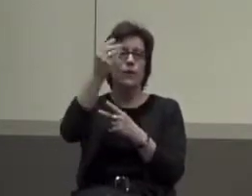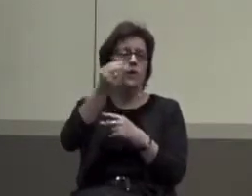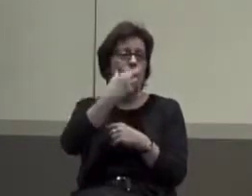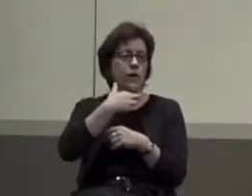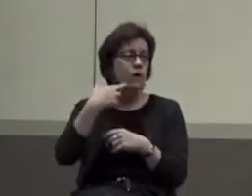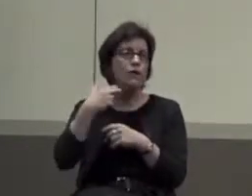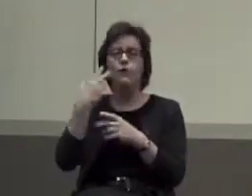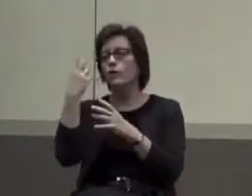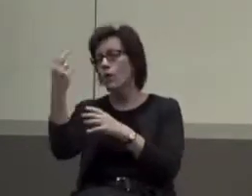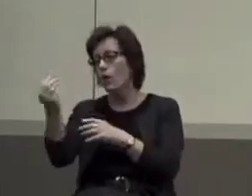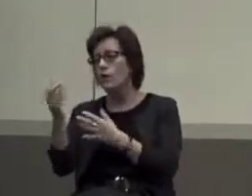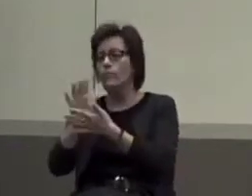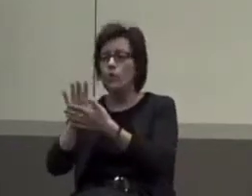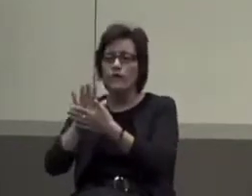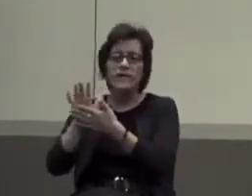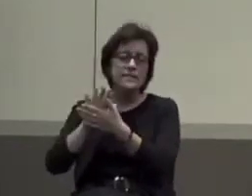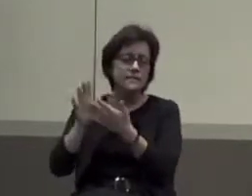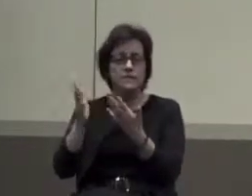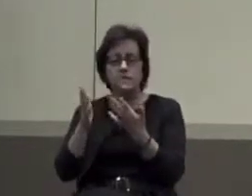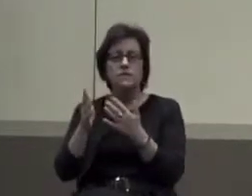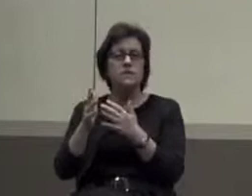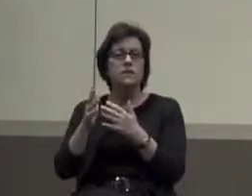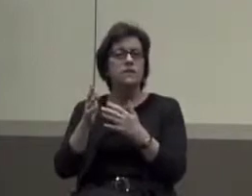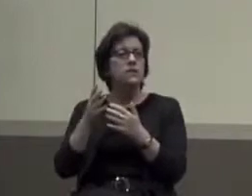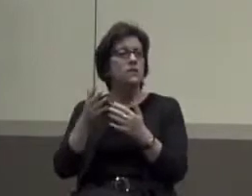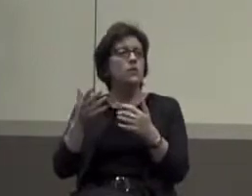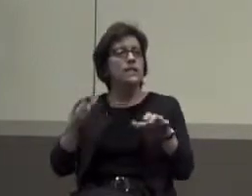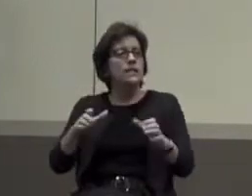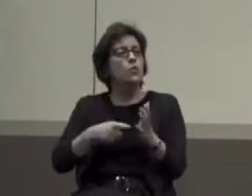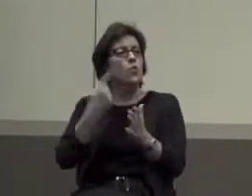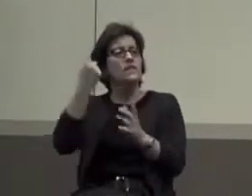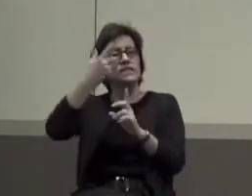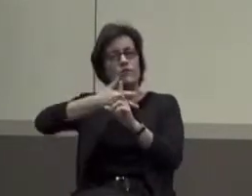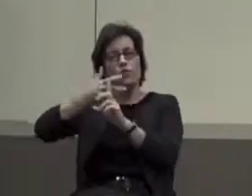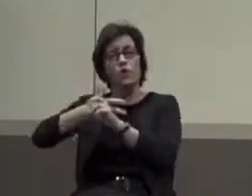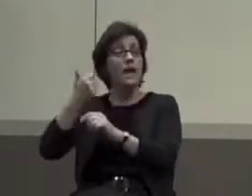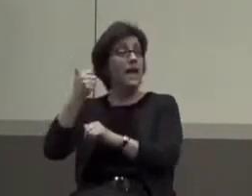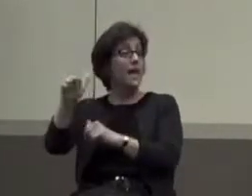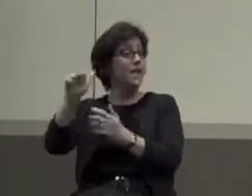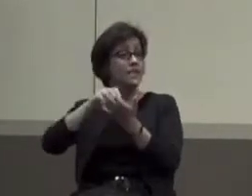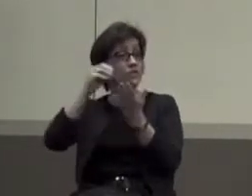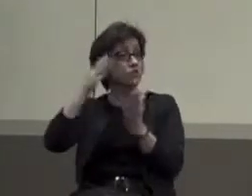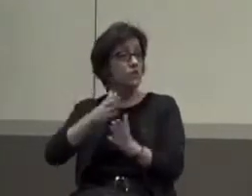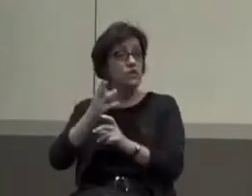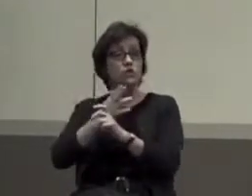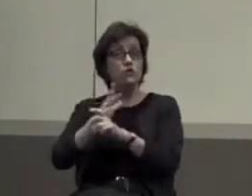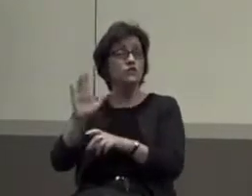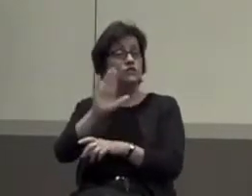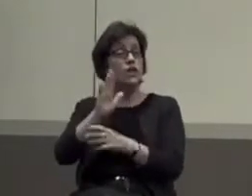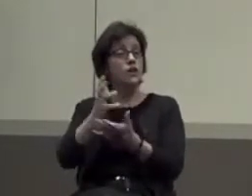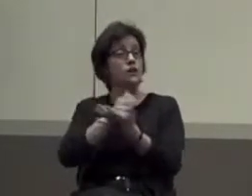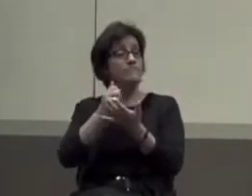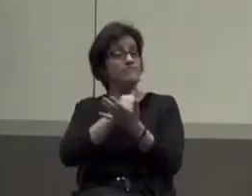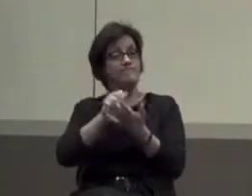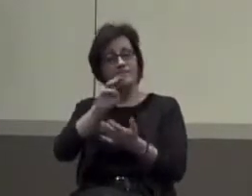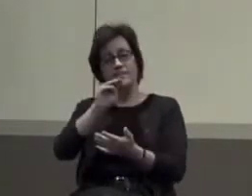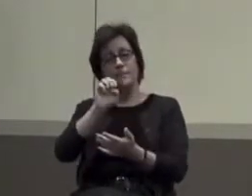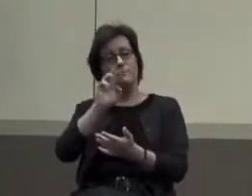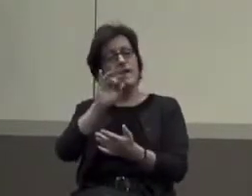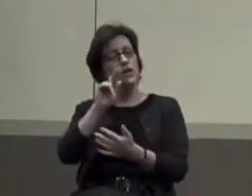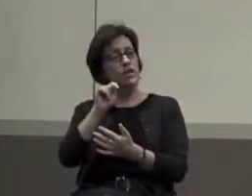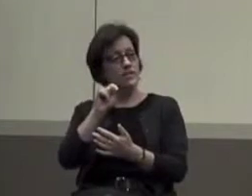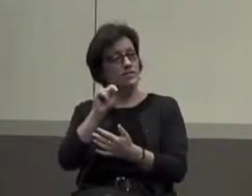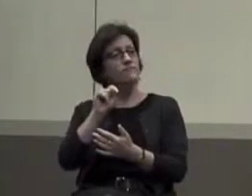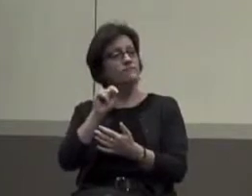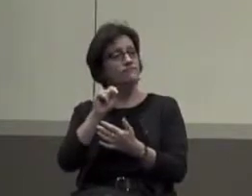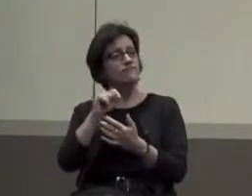movies even. So some of those were things, and we did it once a quarter, so any student who used their merits for anything would then get put into